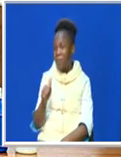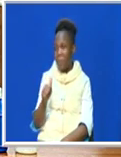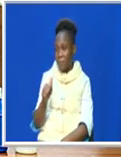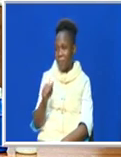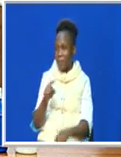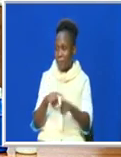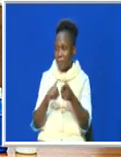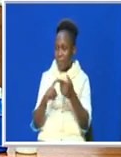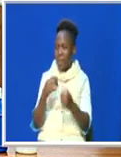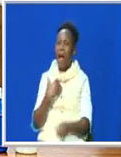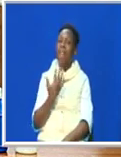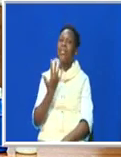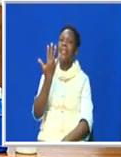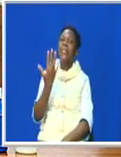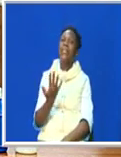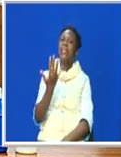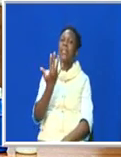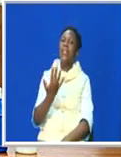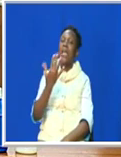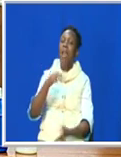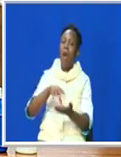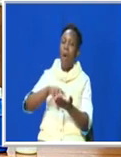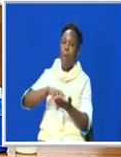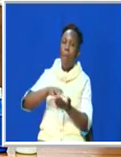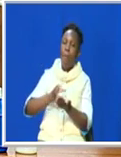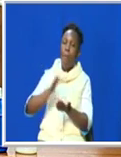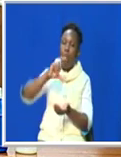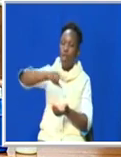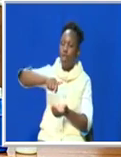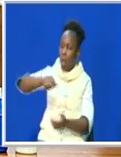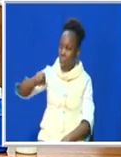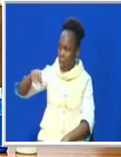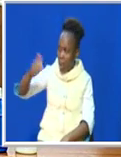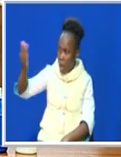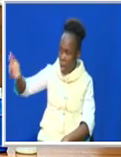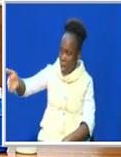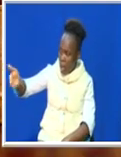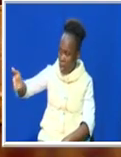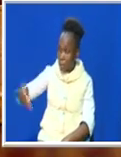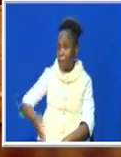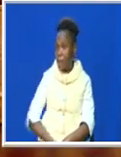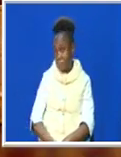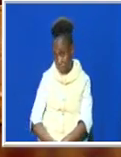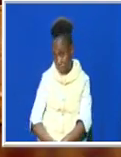I have a green bottle. It will follow.